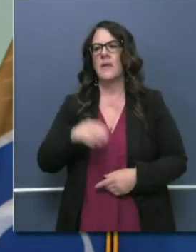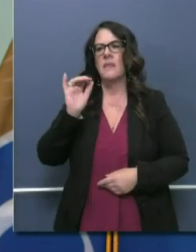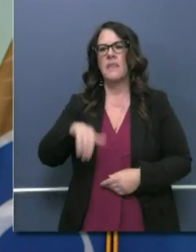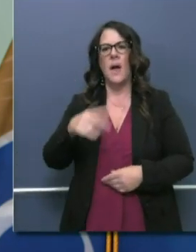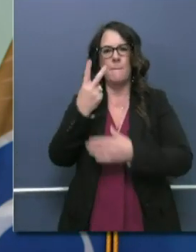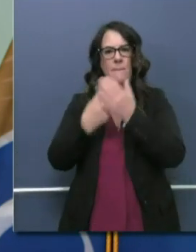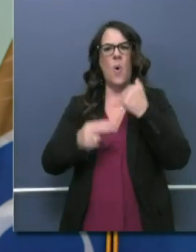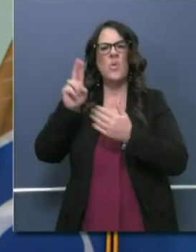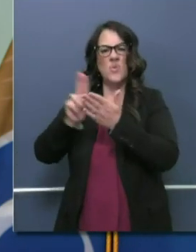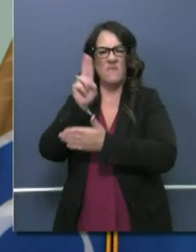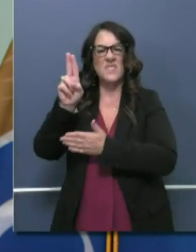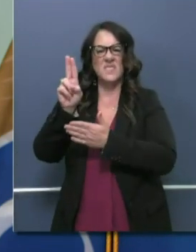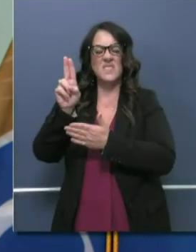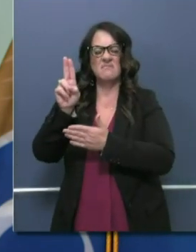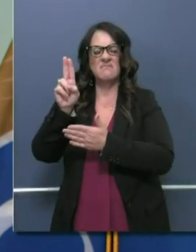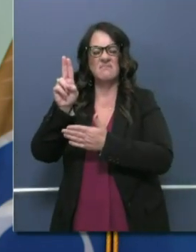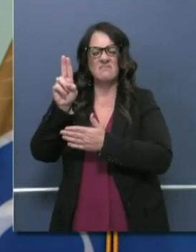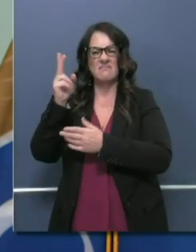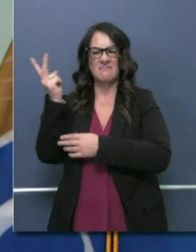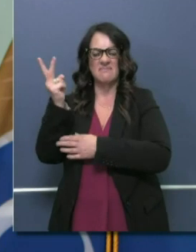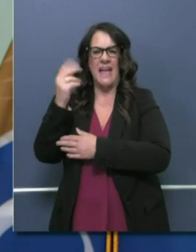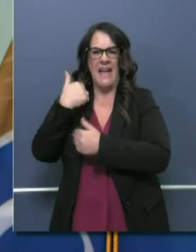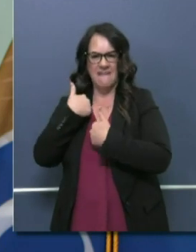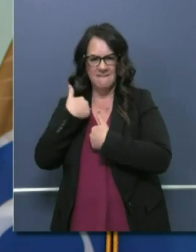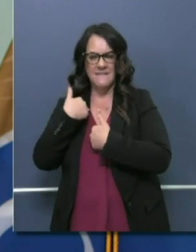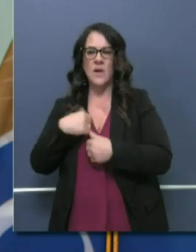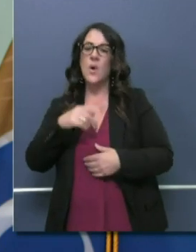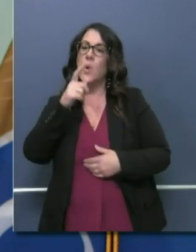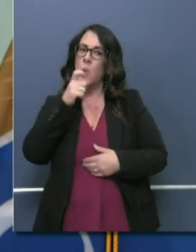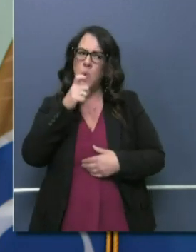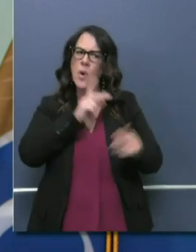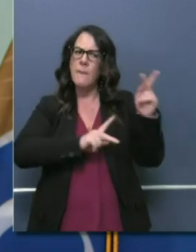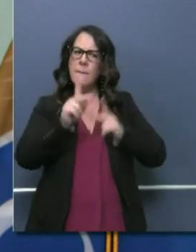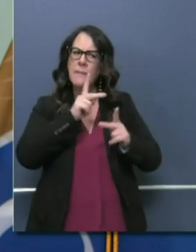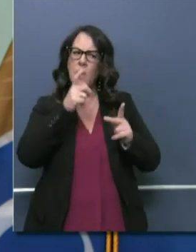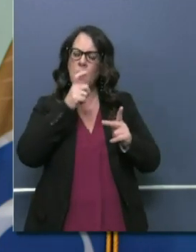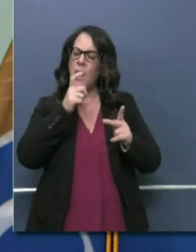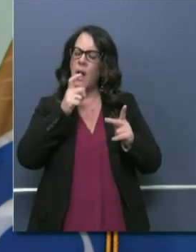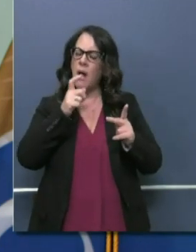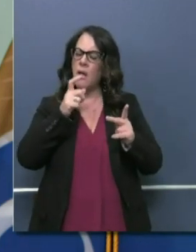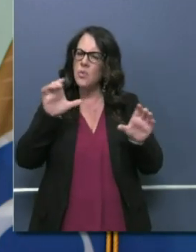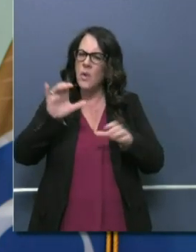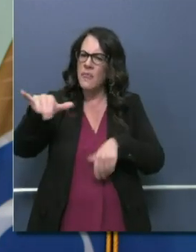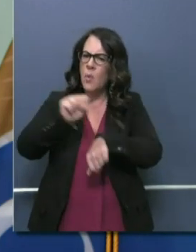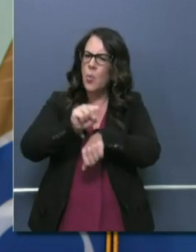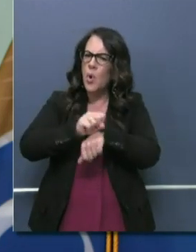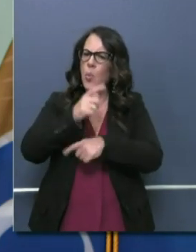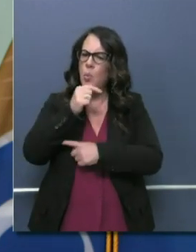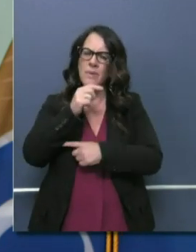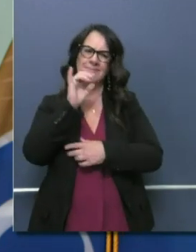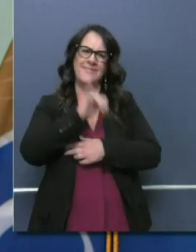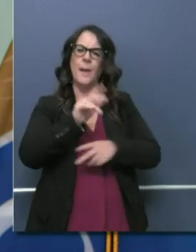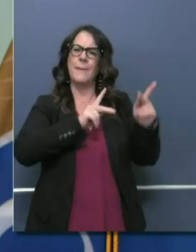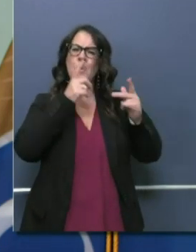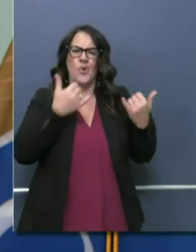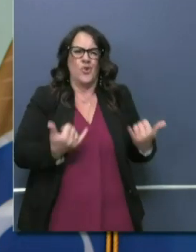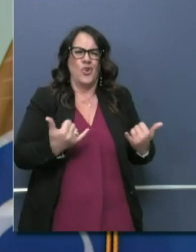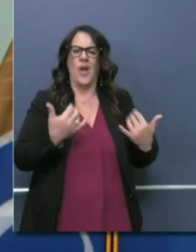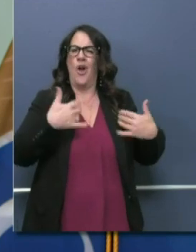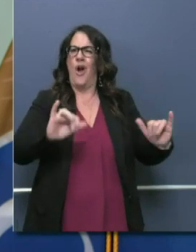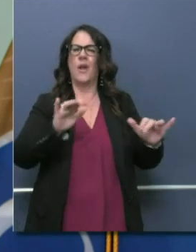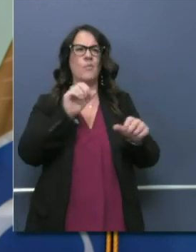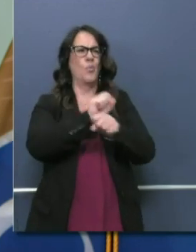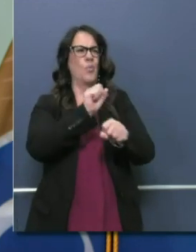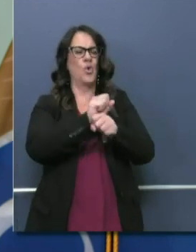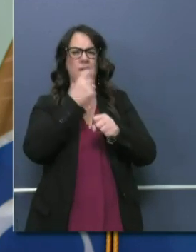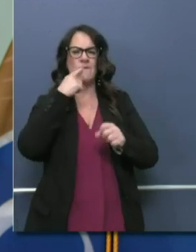workforce that comes from existing employees that we can redeploy at the county level, and